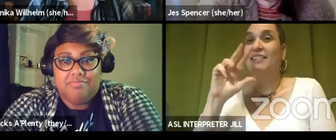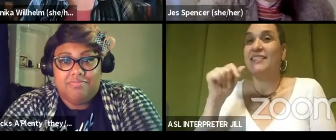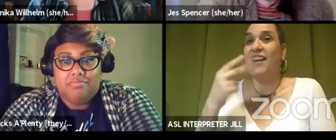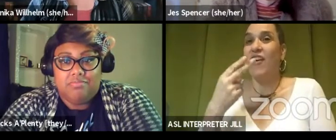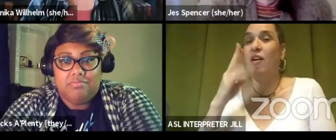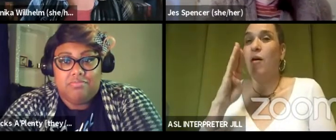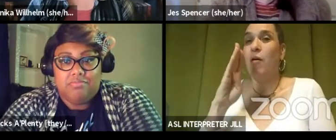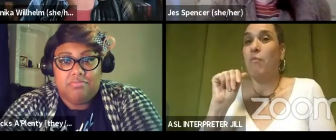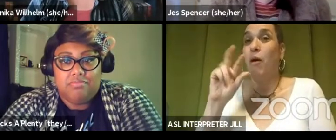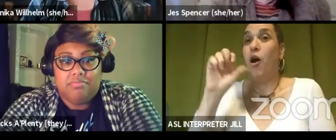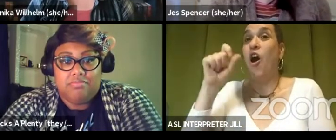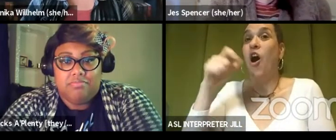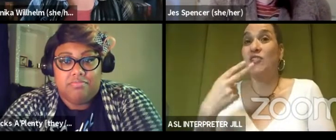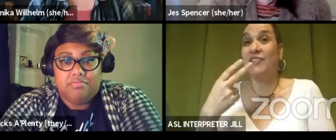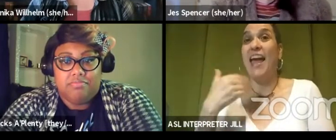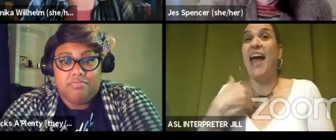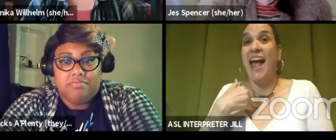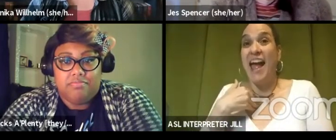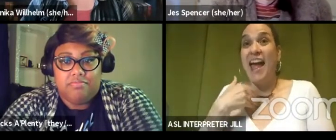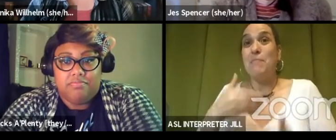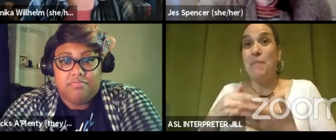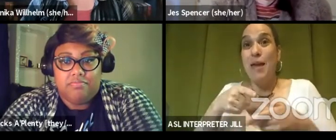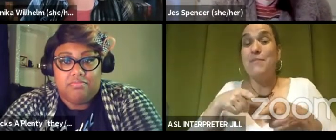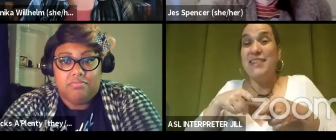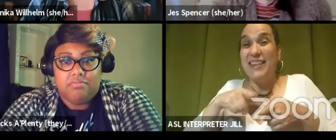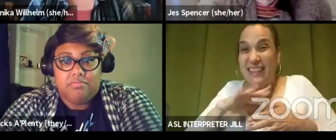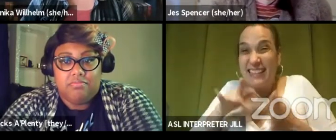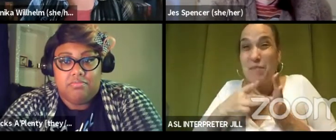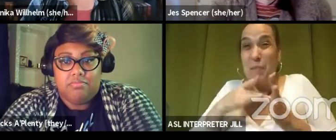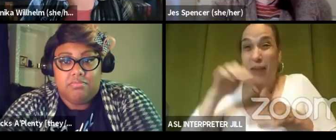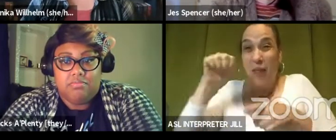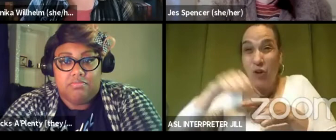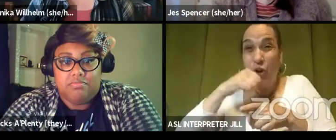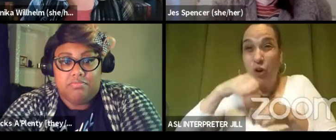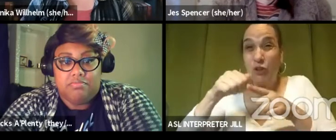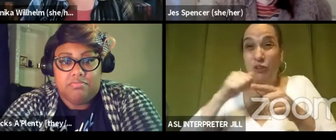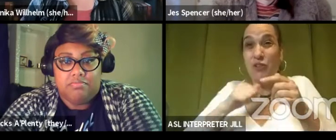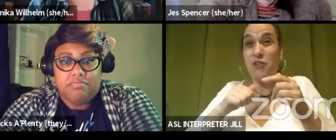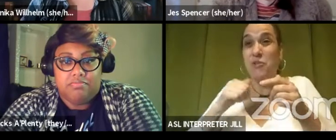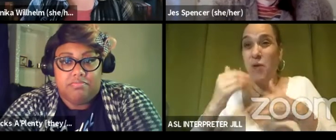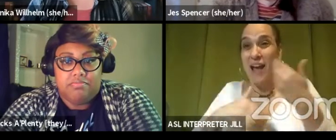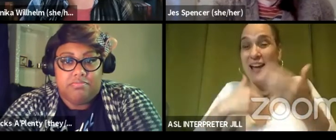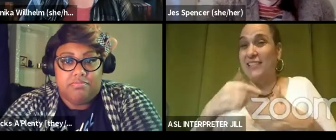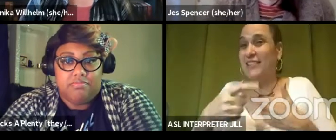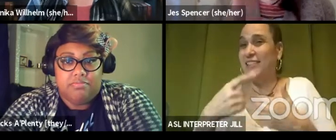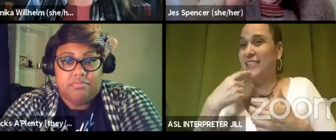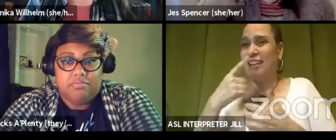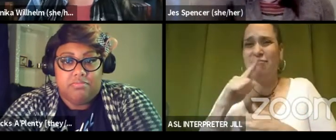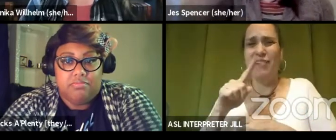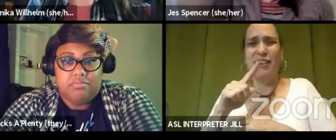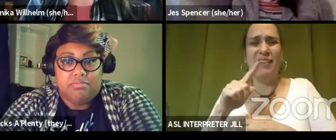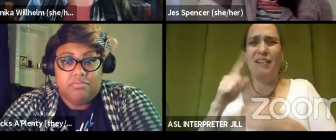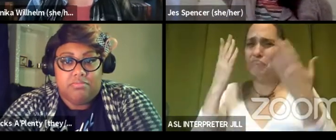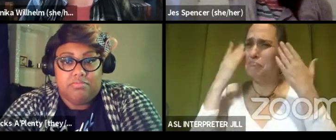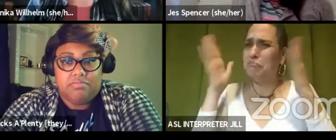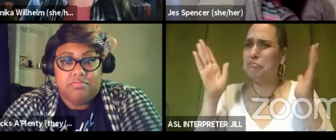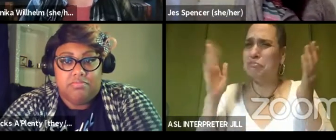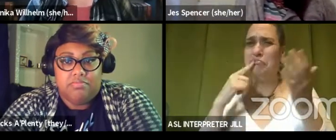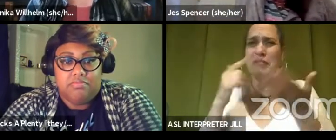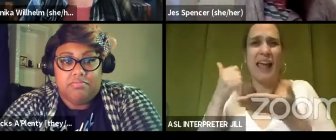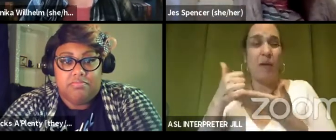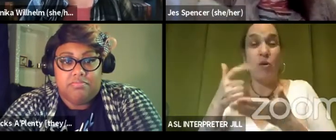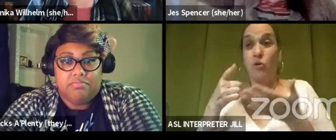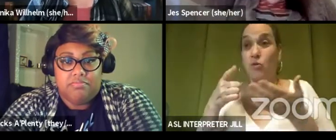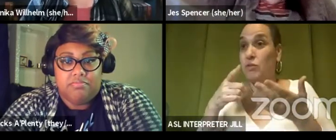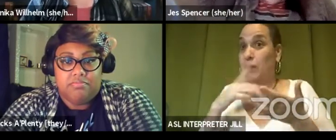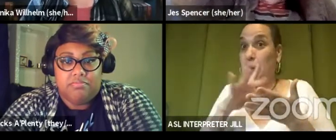that rehearsal process. And I know she sings your praises of how accommodating you were, because she, I mean, right in the middle,